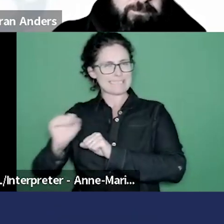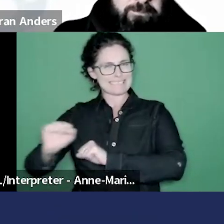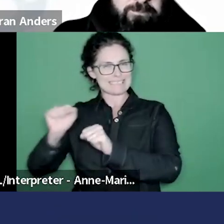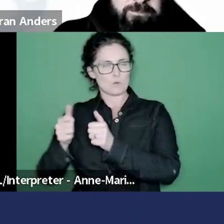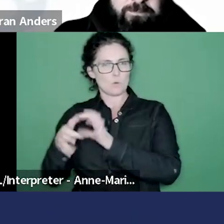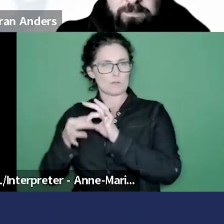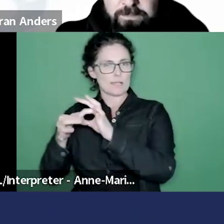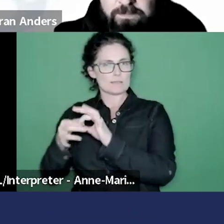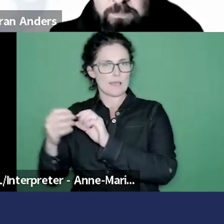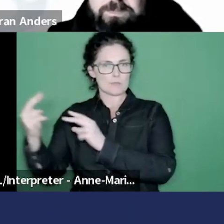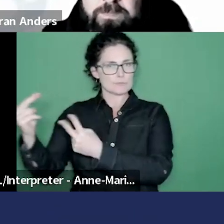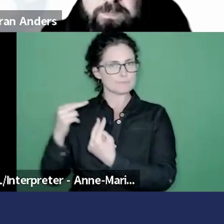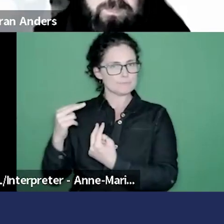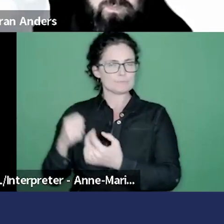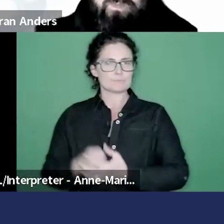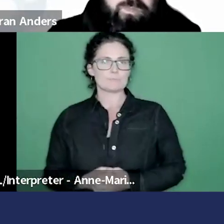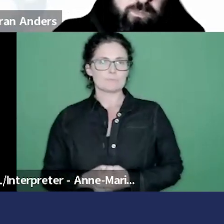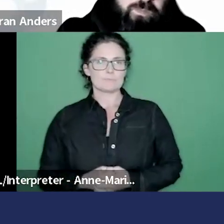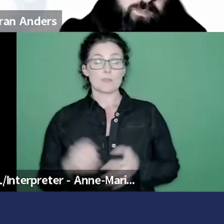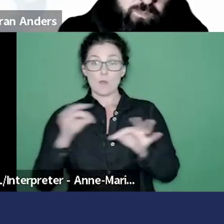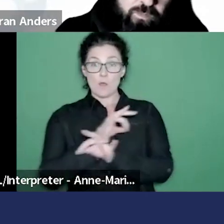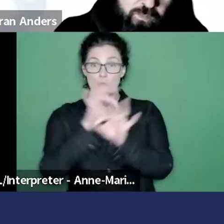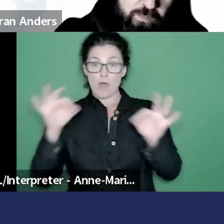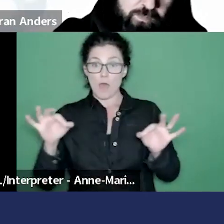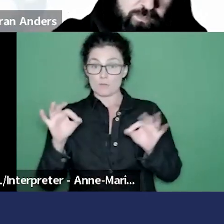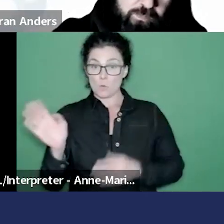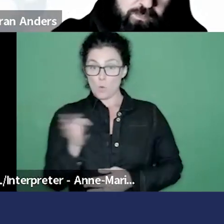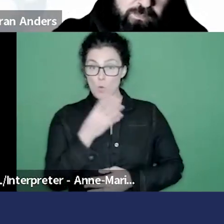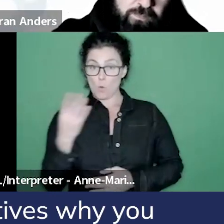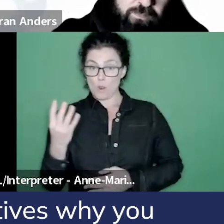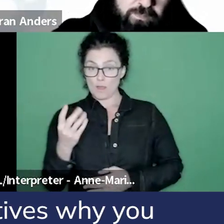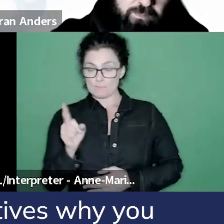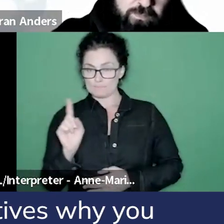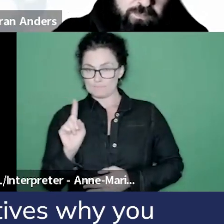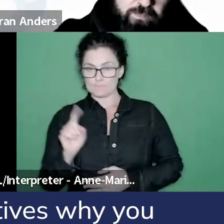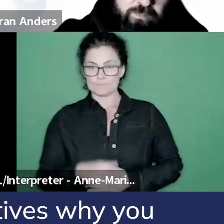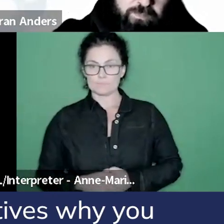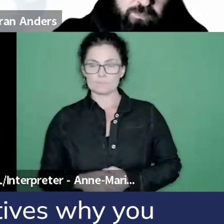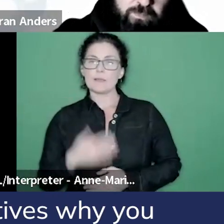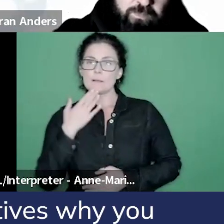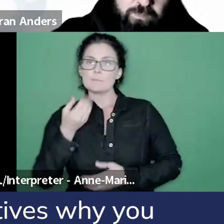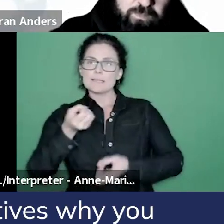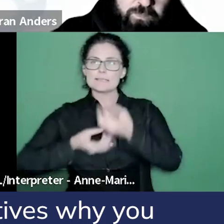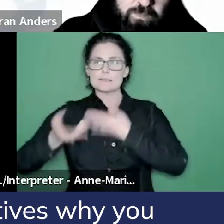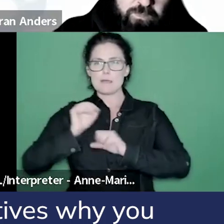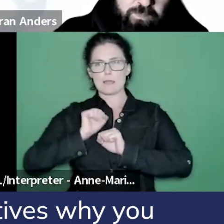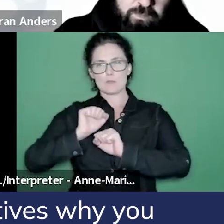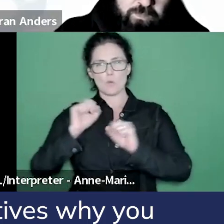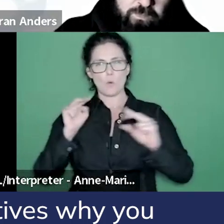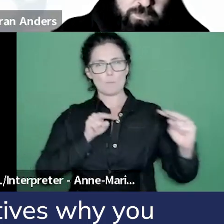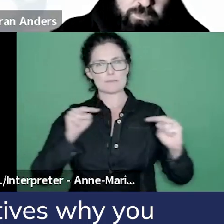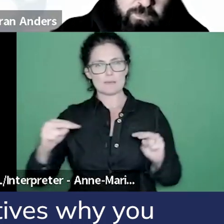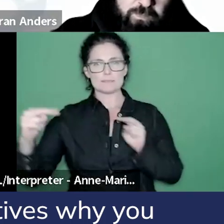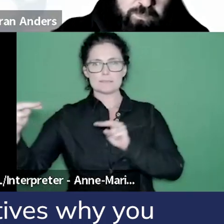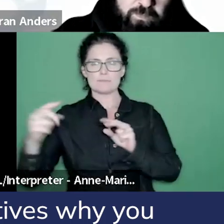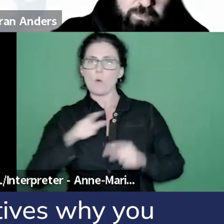you a question to the panel. Could you explain from your own perspectives why you feel like